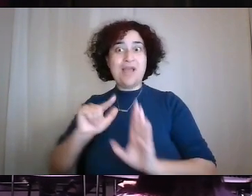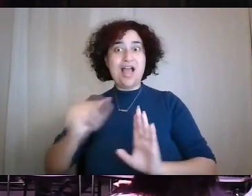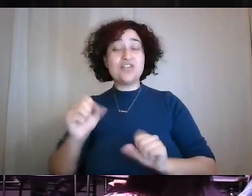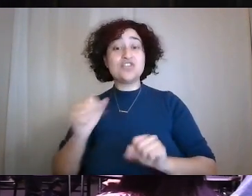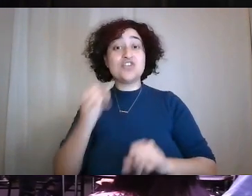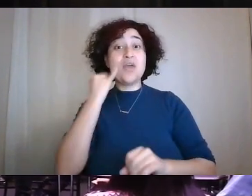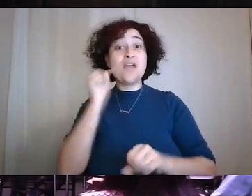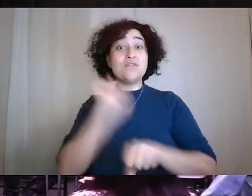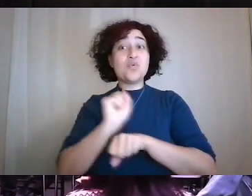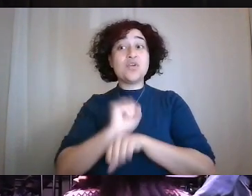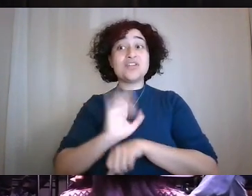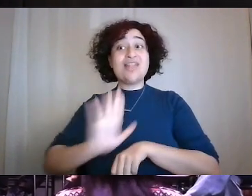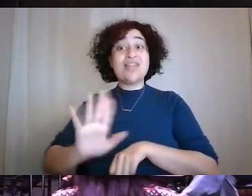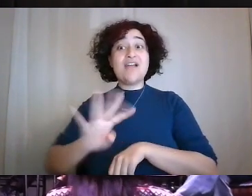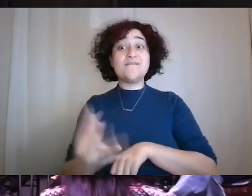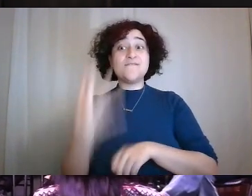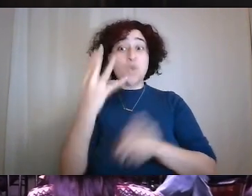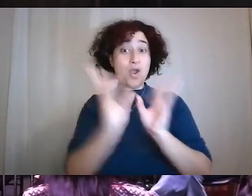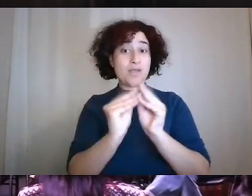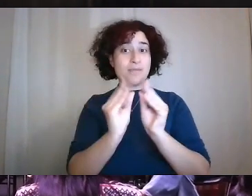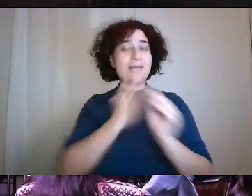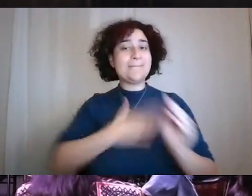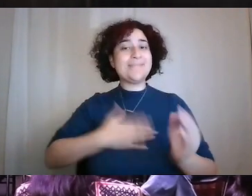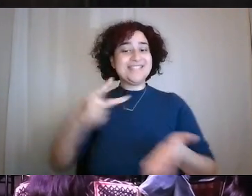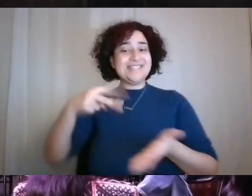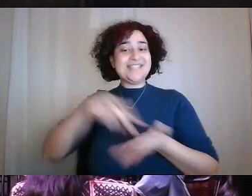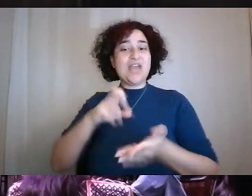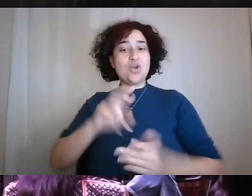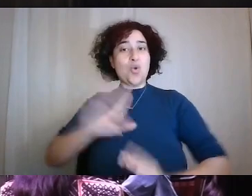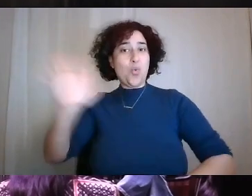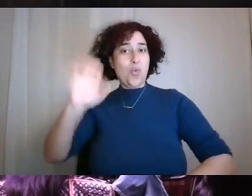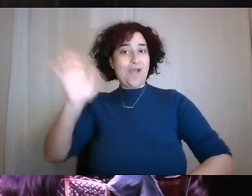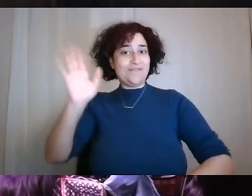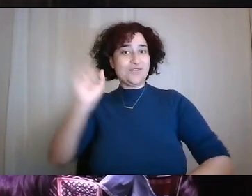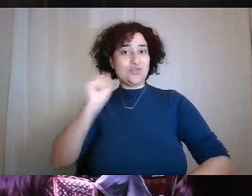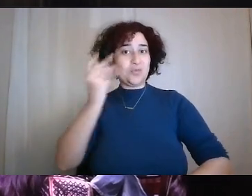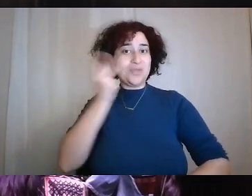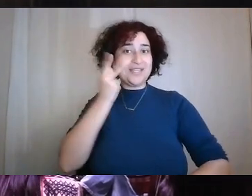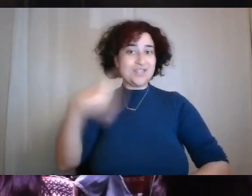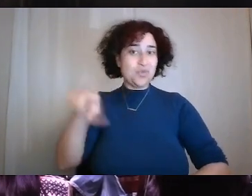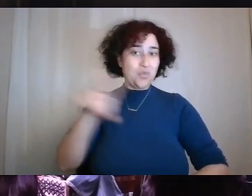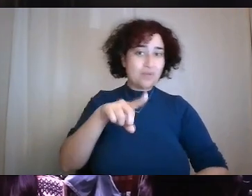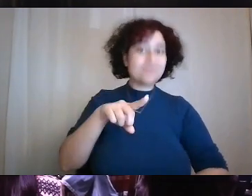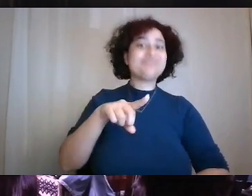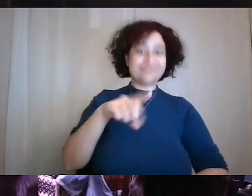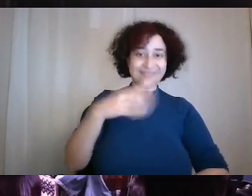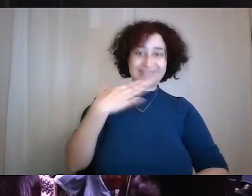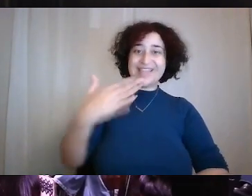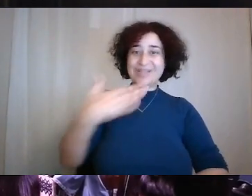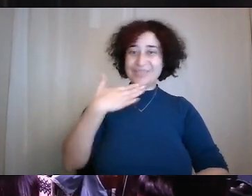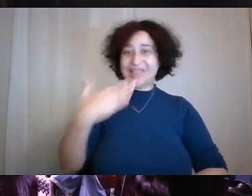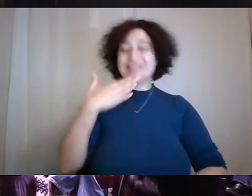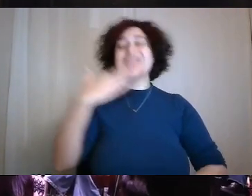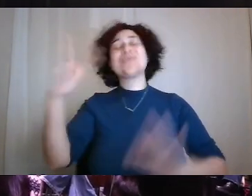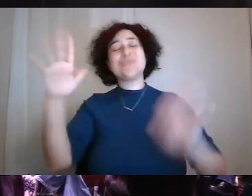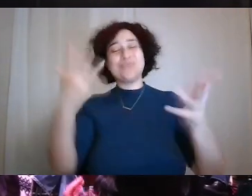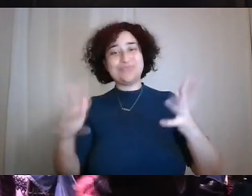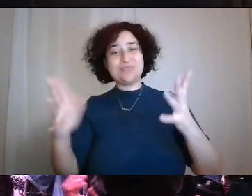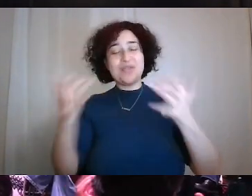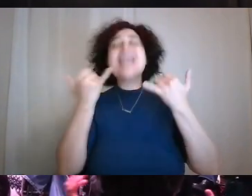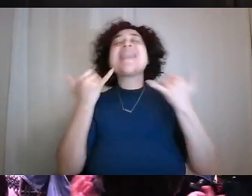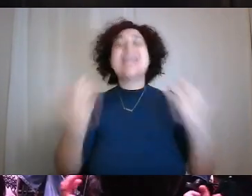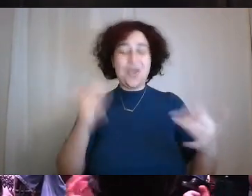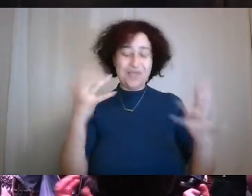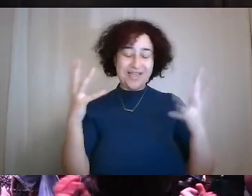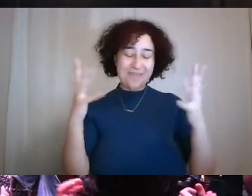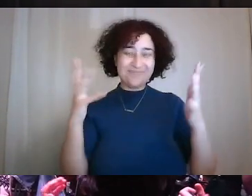please also rise or wave your hand as you're able so we can see you. Thank you, thank you. Okay, now we can clap.